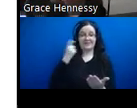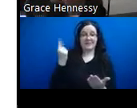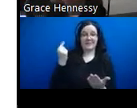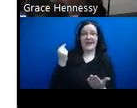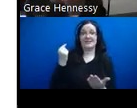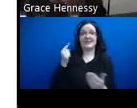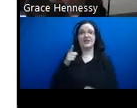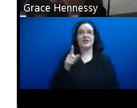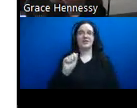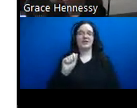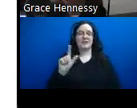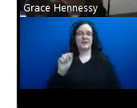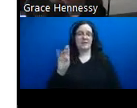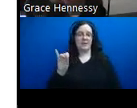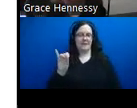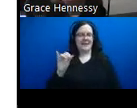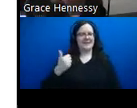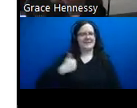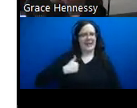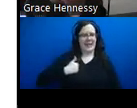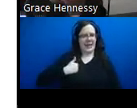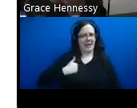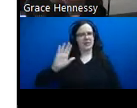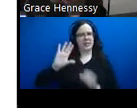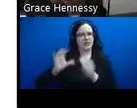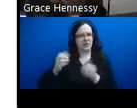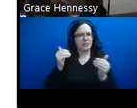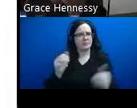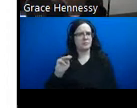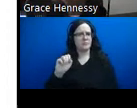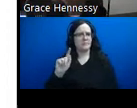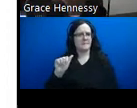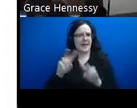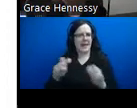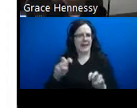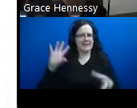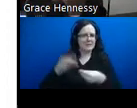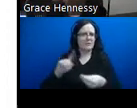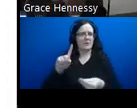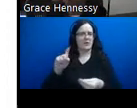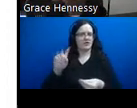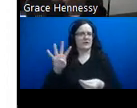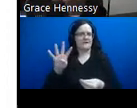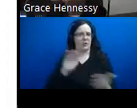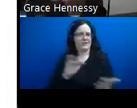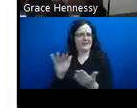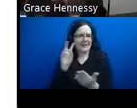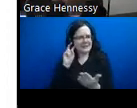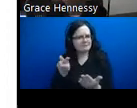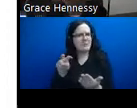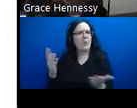Alami in Canada and his colleagues, where they did a meta-analysis of 104 studies that examined correlates of problem